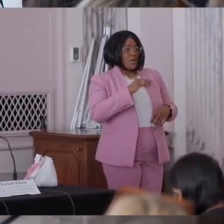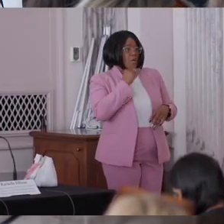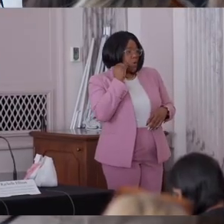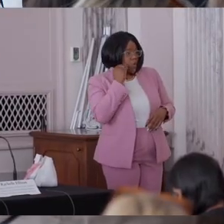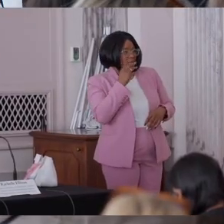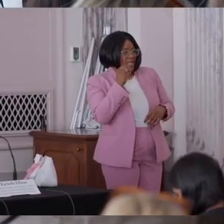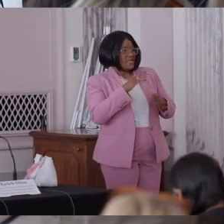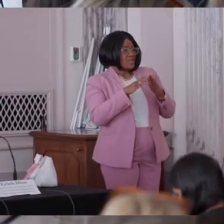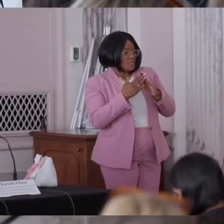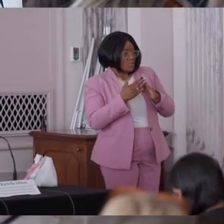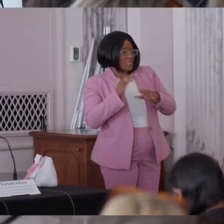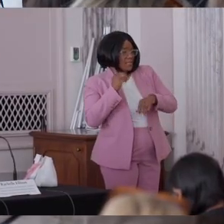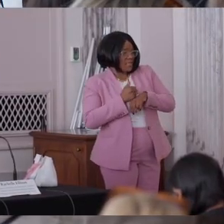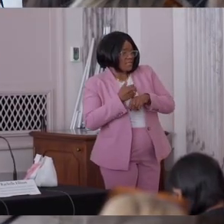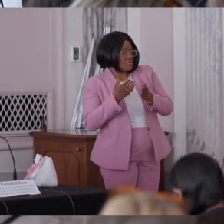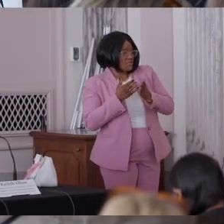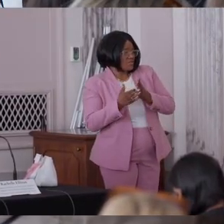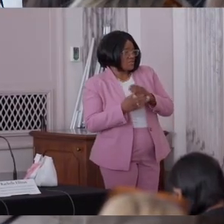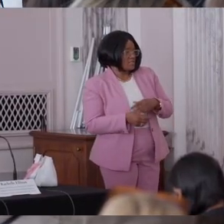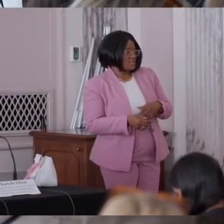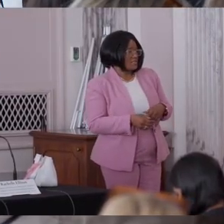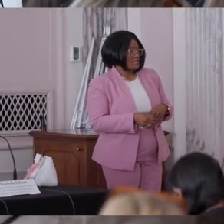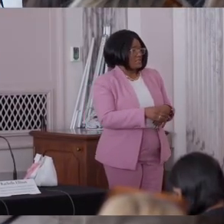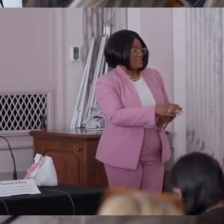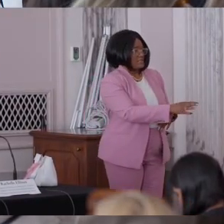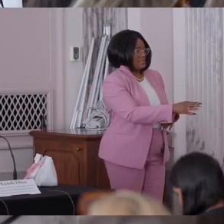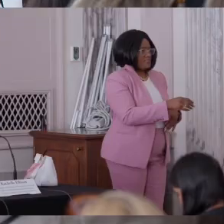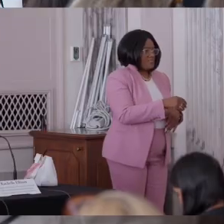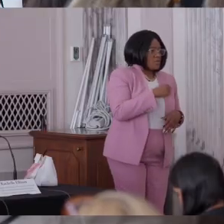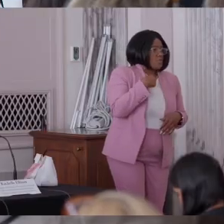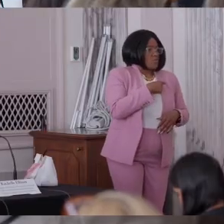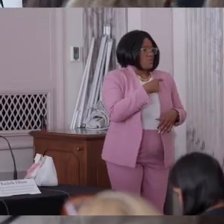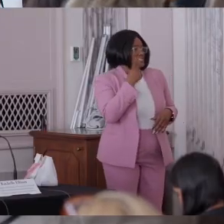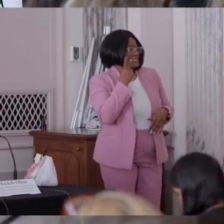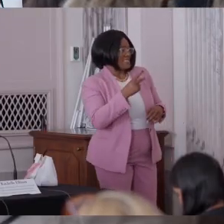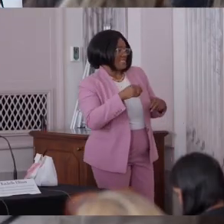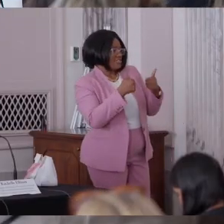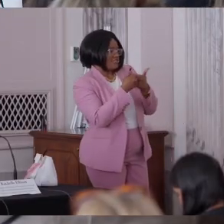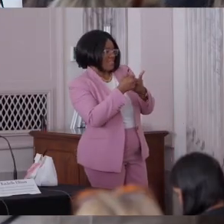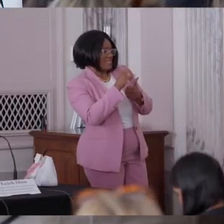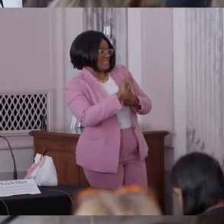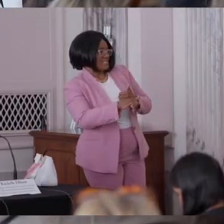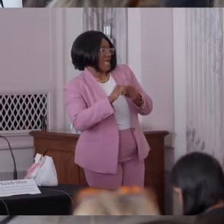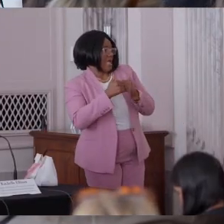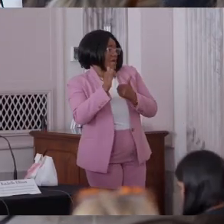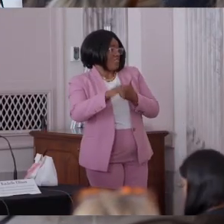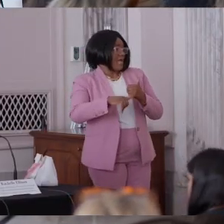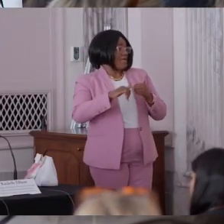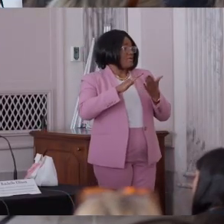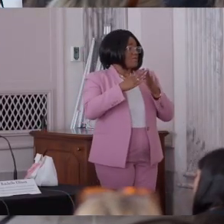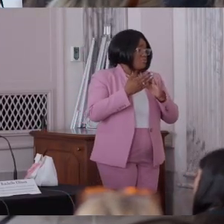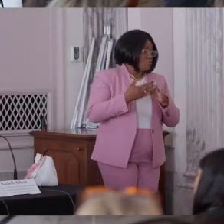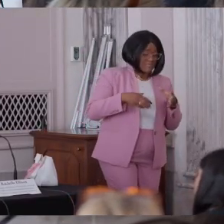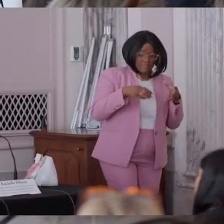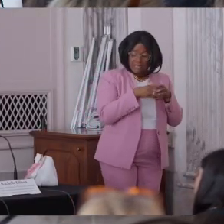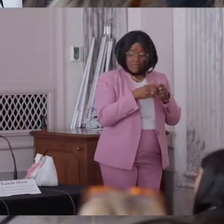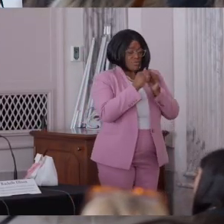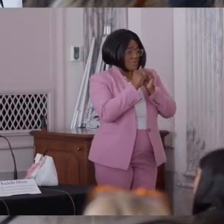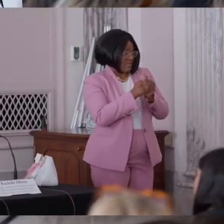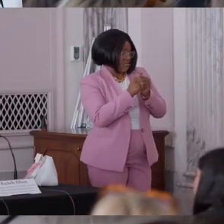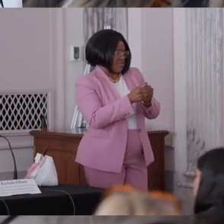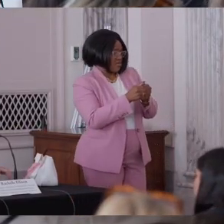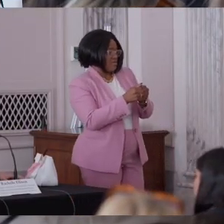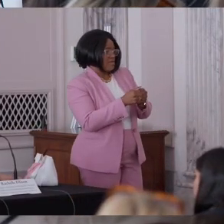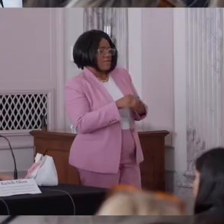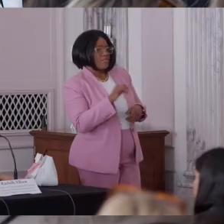service. So you see all of the challenges and the way that community really has to come together and advocate around that. Let